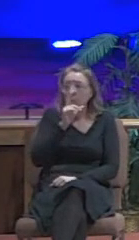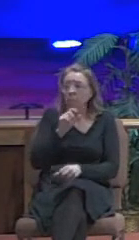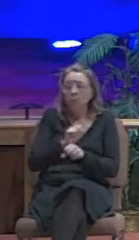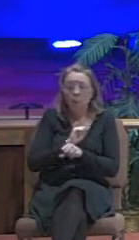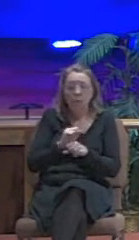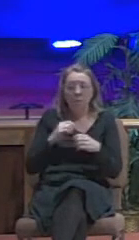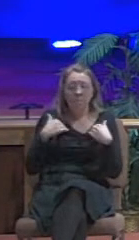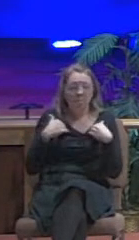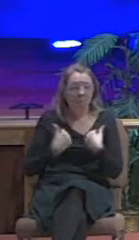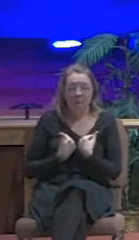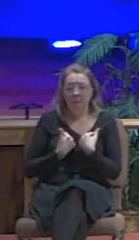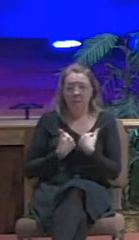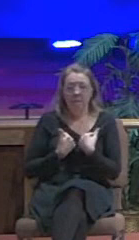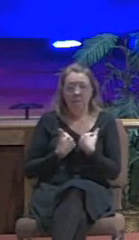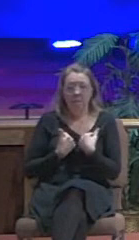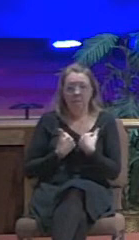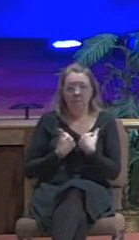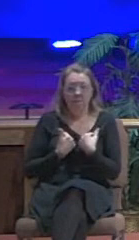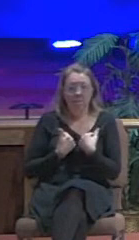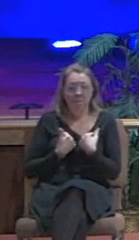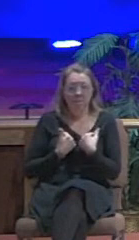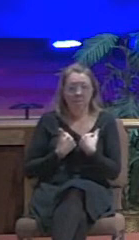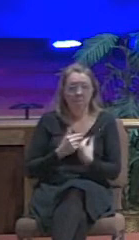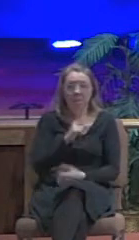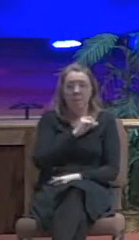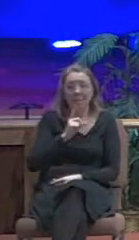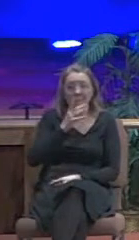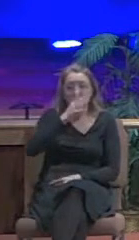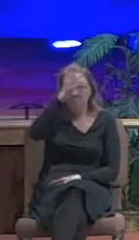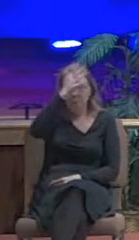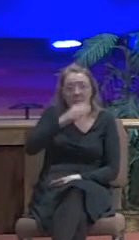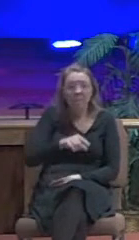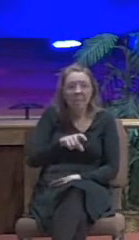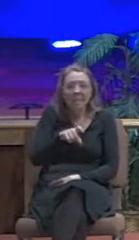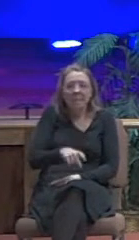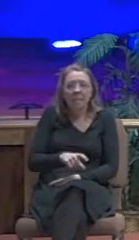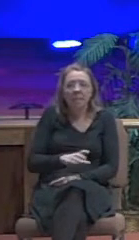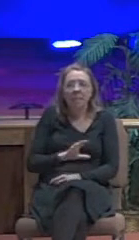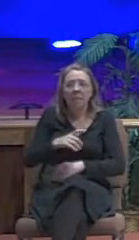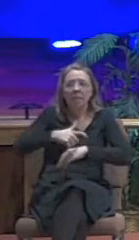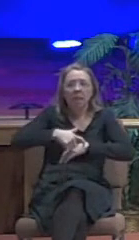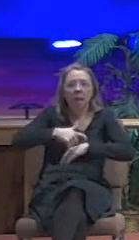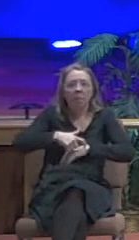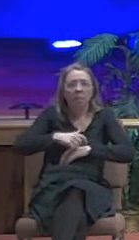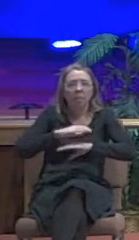And single parents deserve an opportunity to just take a deep breath of fresh air.